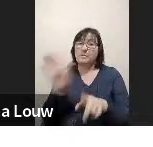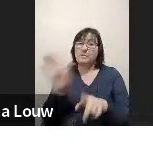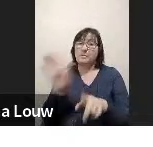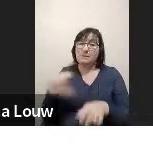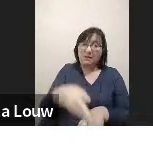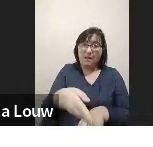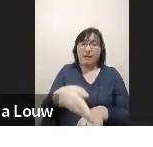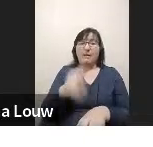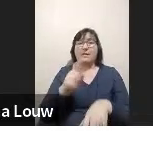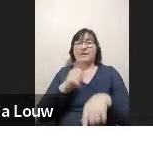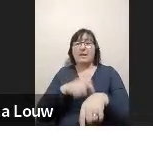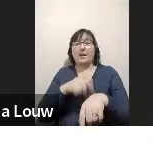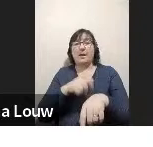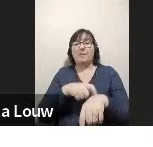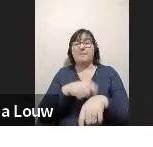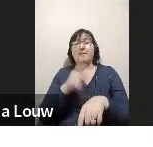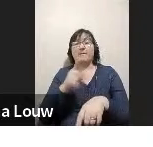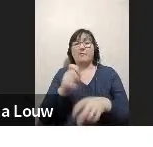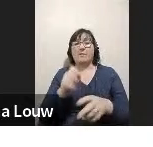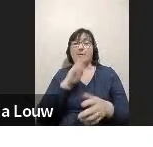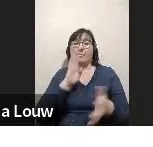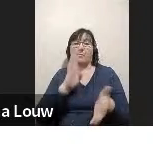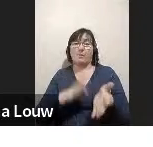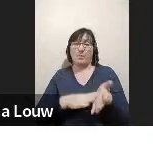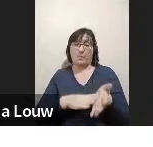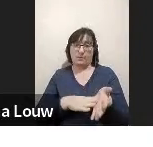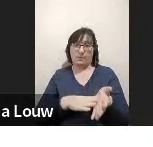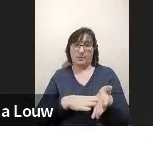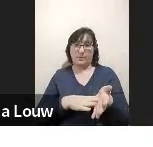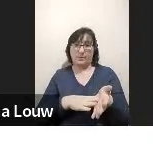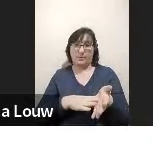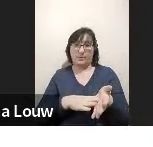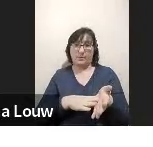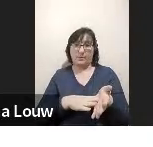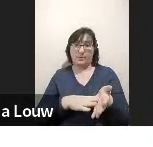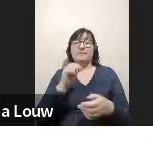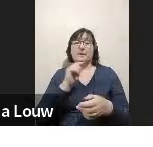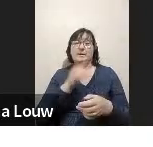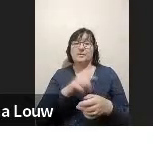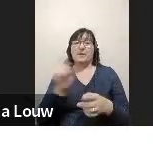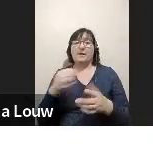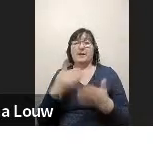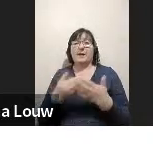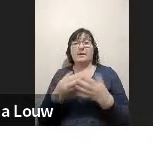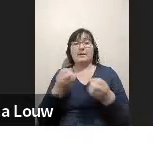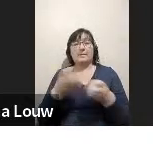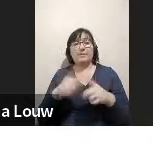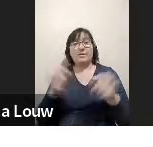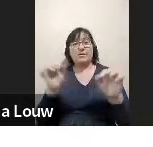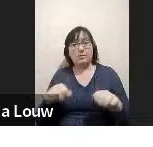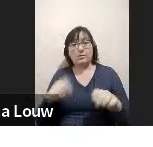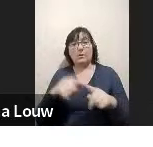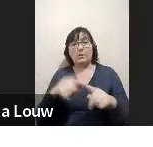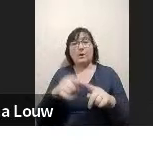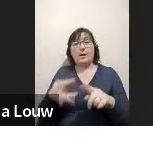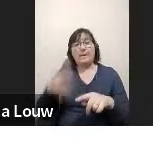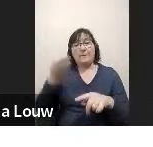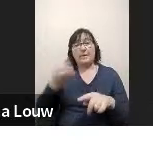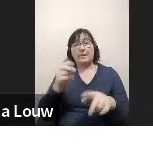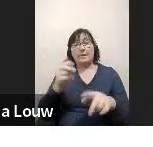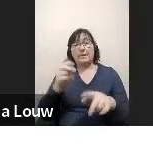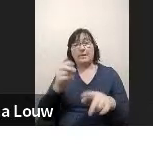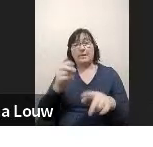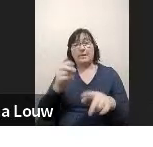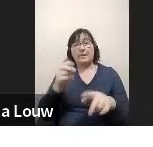process to go through and for them to go ahead and give the authority to update and link themselves as a registered